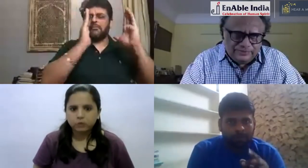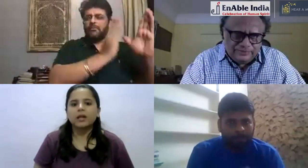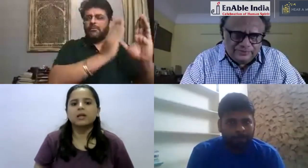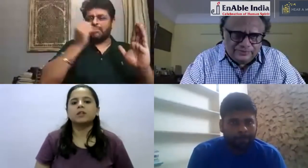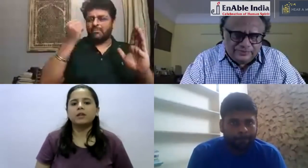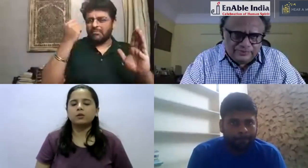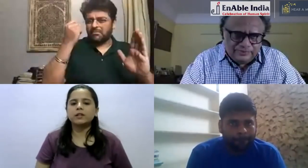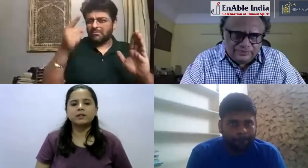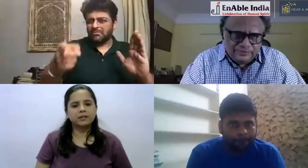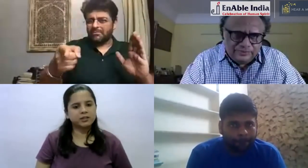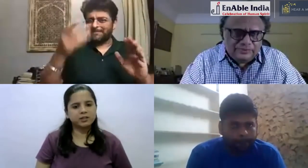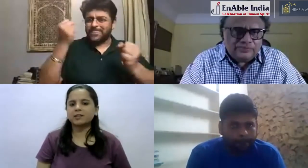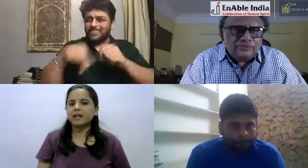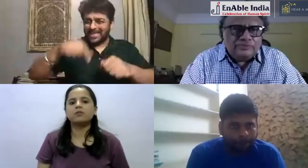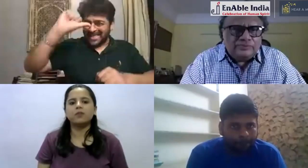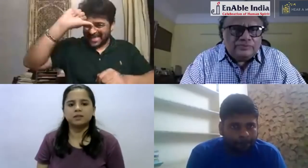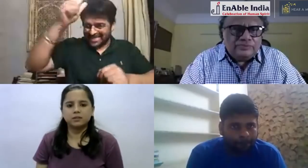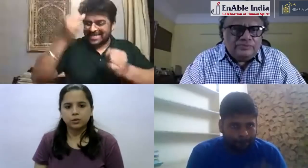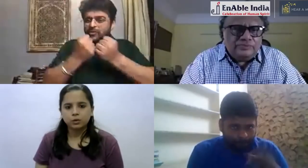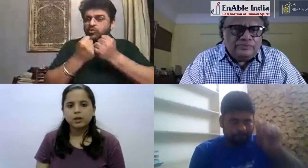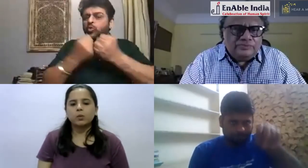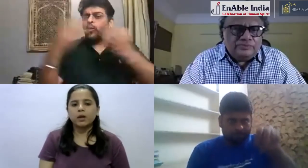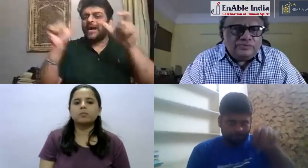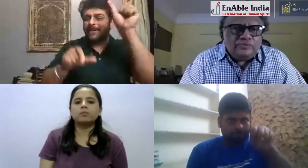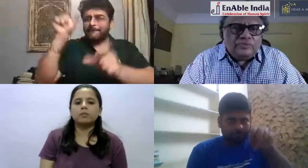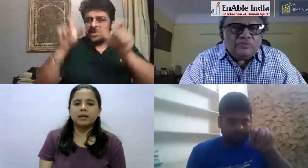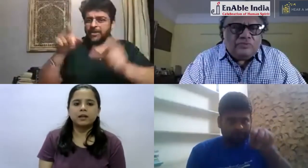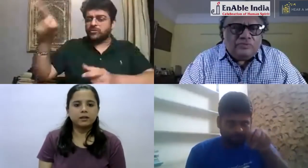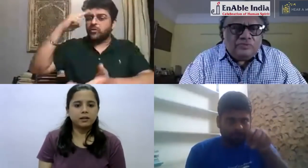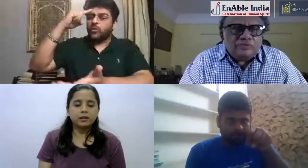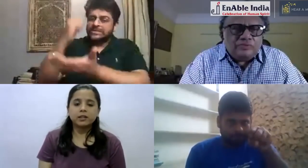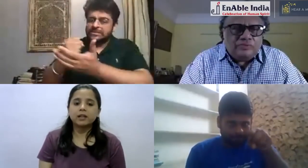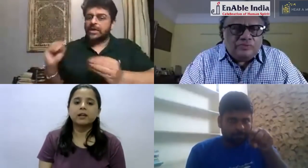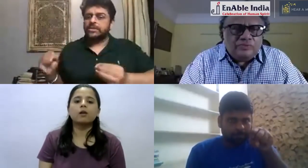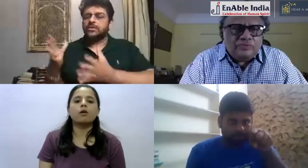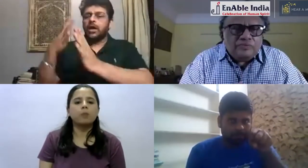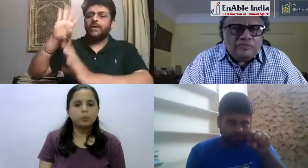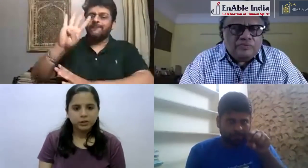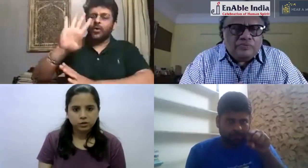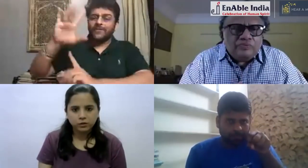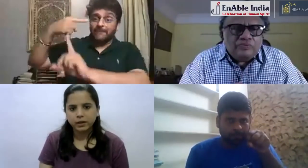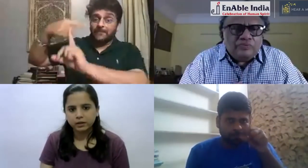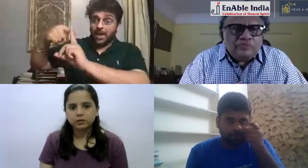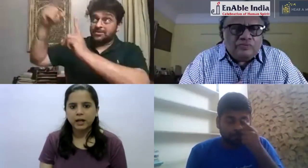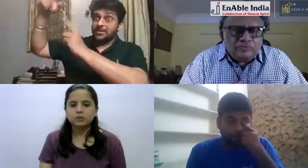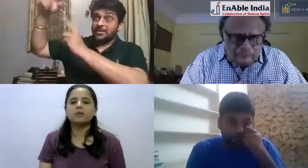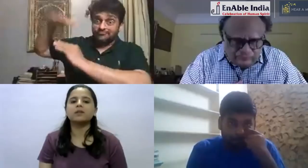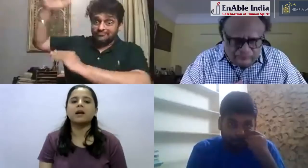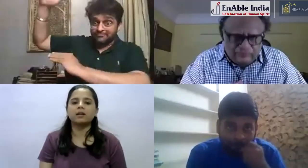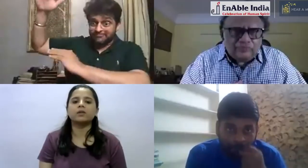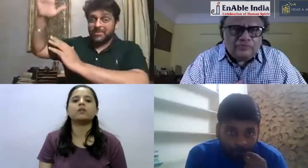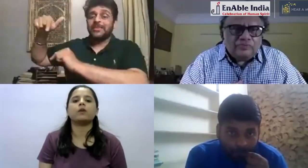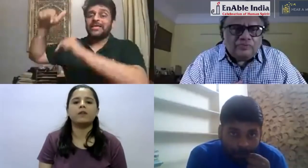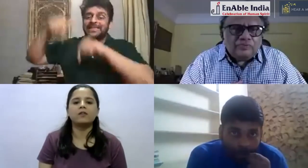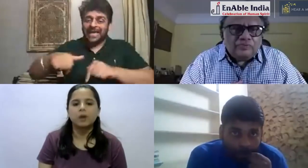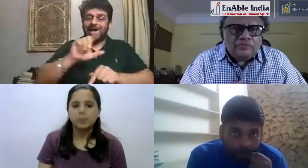So Dr. Alim saying, it's just the time phases, where like in India, there are a lot of population over here. So that's why we